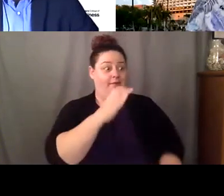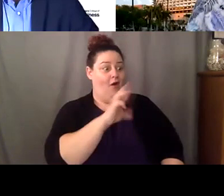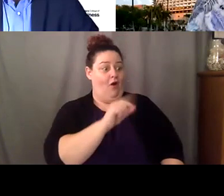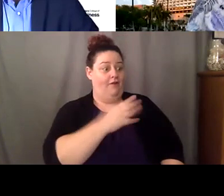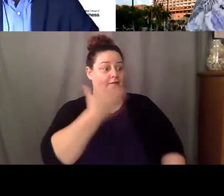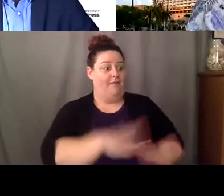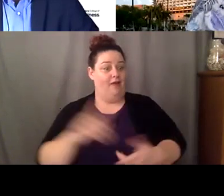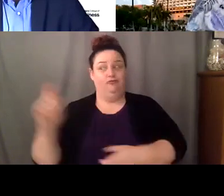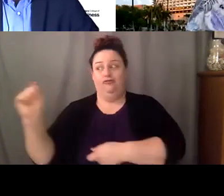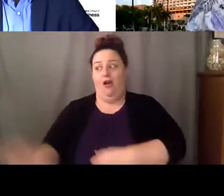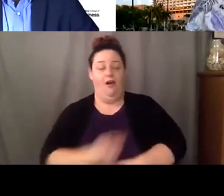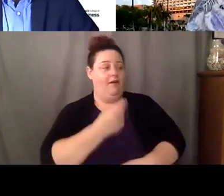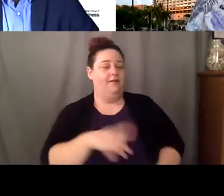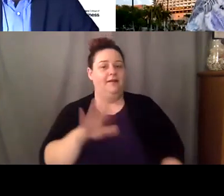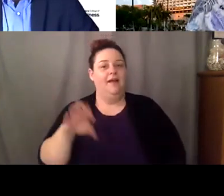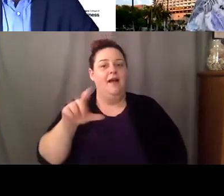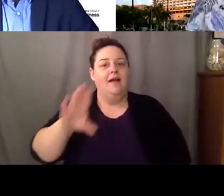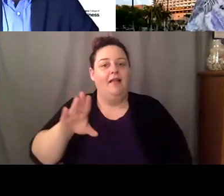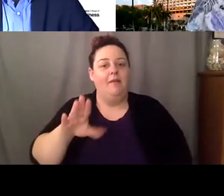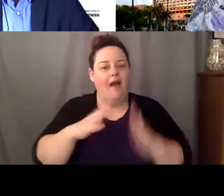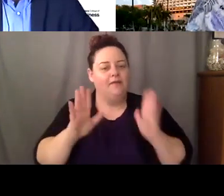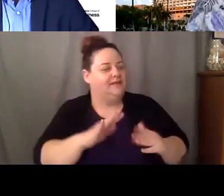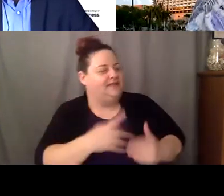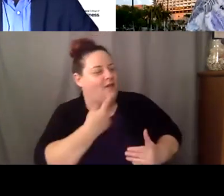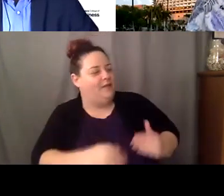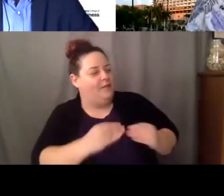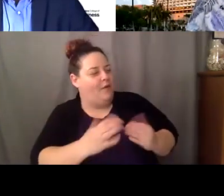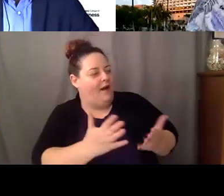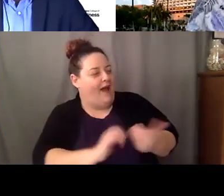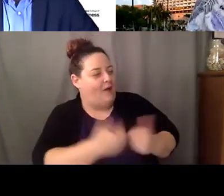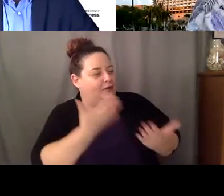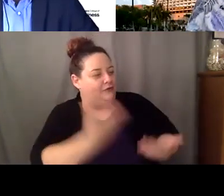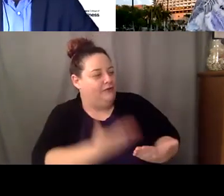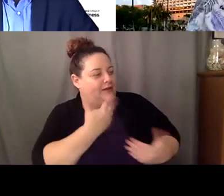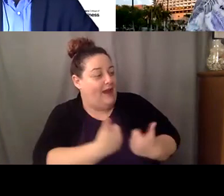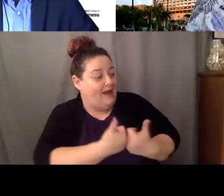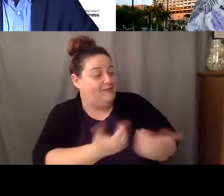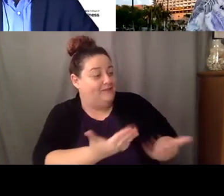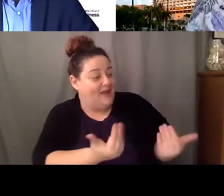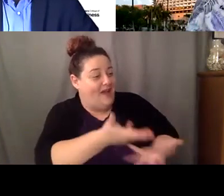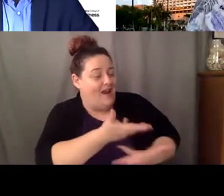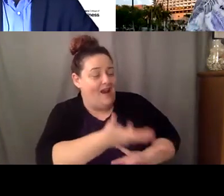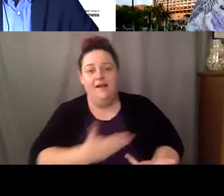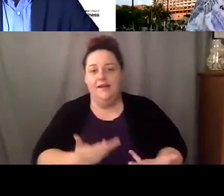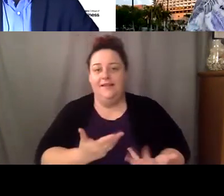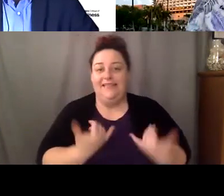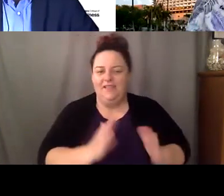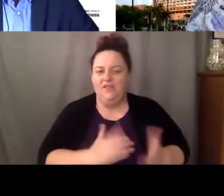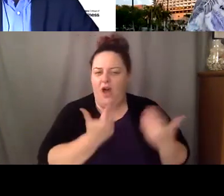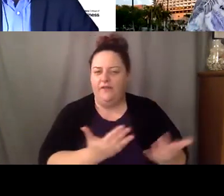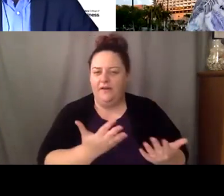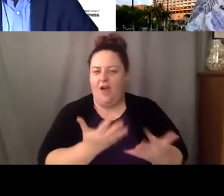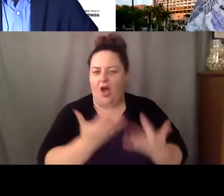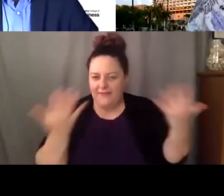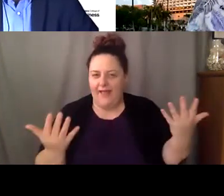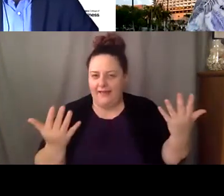to the clubhouse, they ask how it went. They still interact. You know, did it help you? They still, you know, they still offer hospitality.